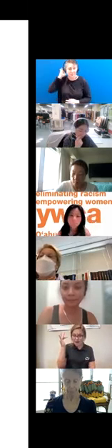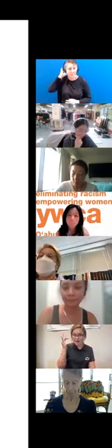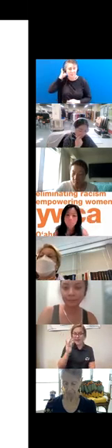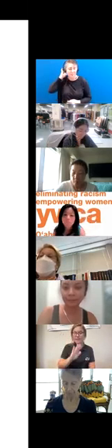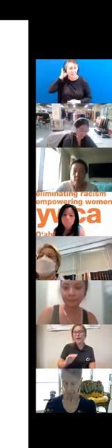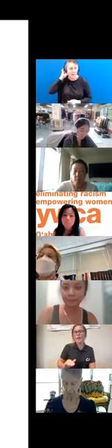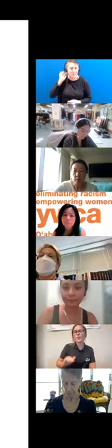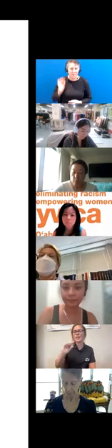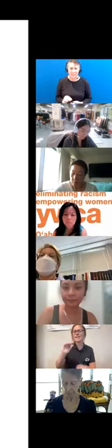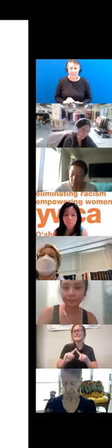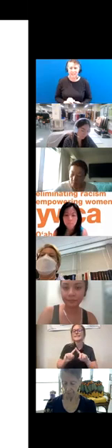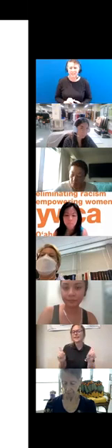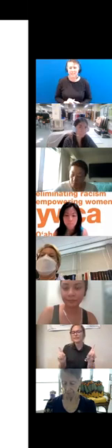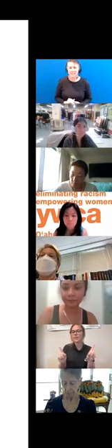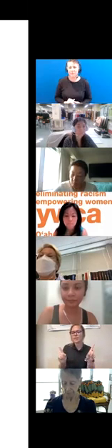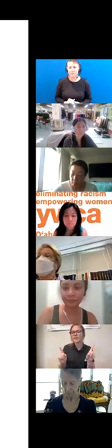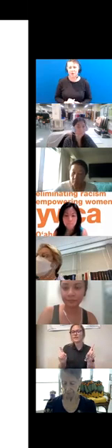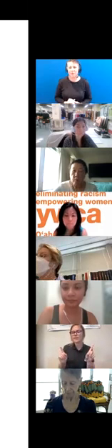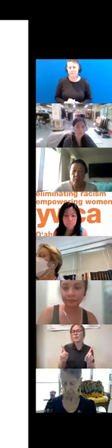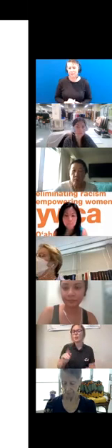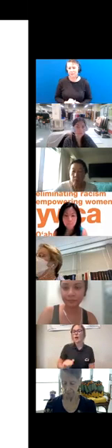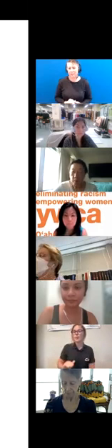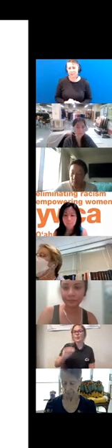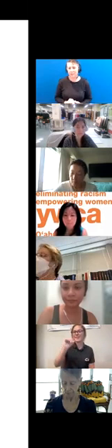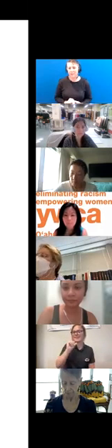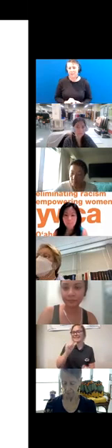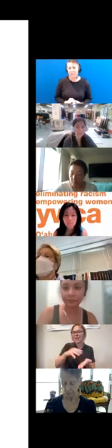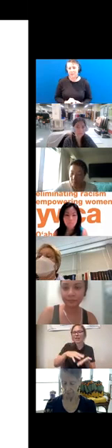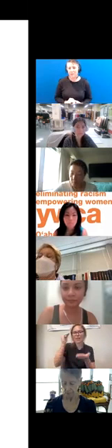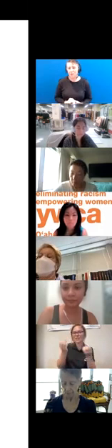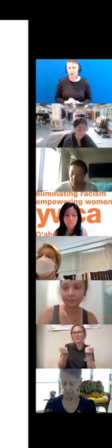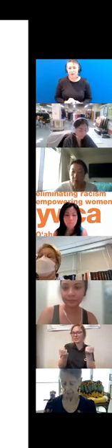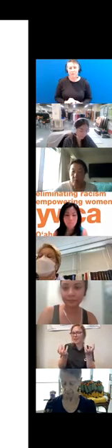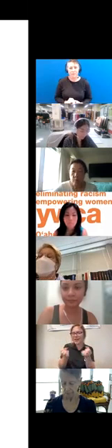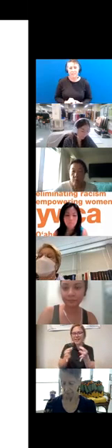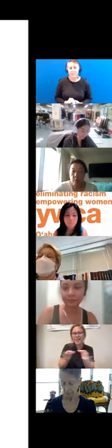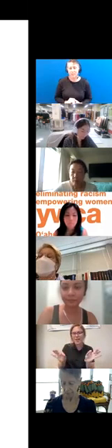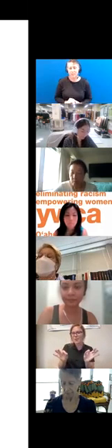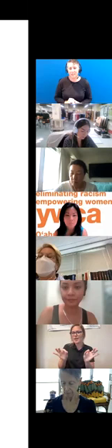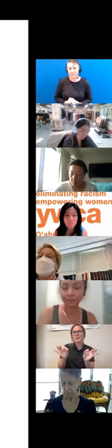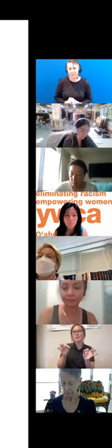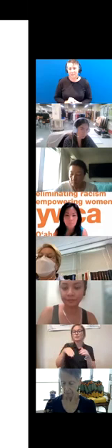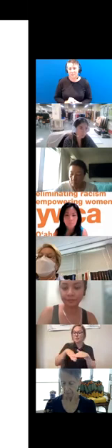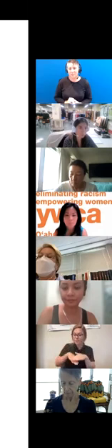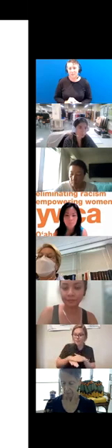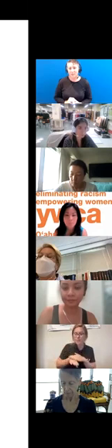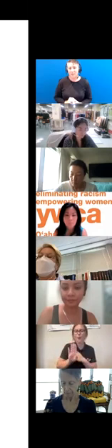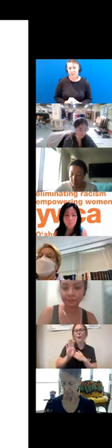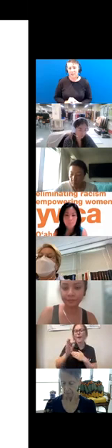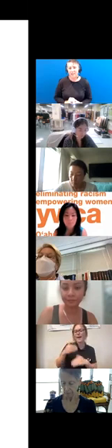deaf. And the reason that is that they were brought up differently. So they were brought up and they didn't learn sign